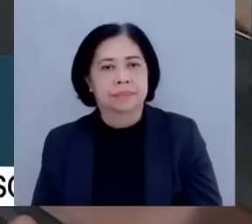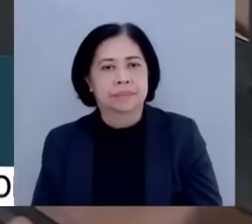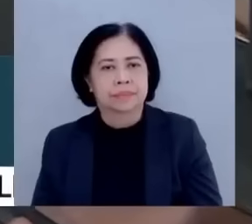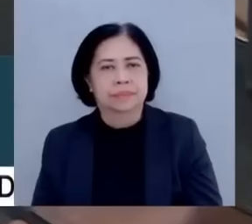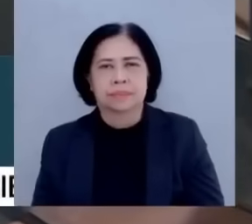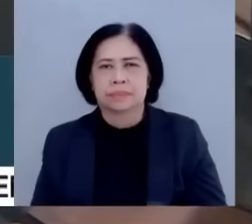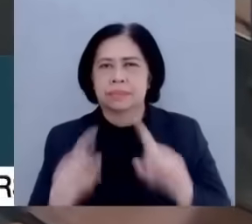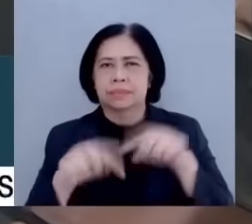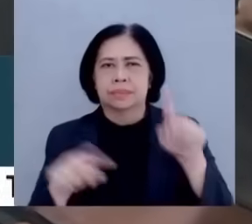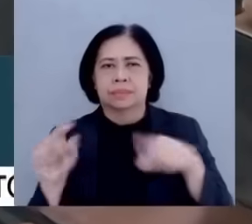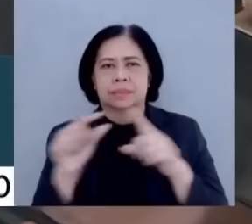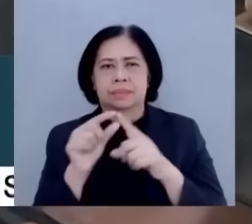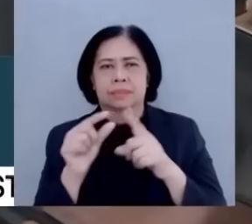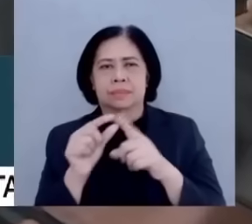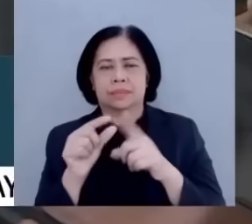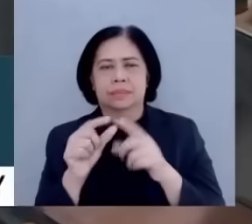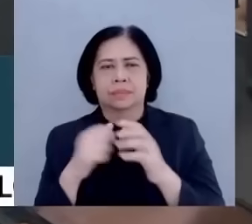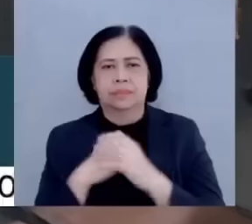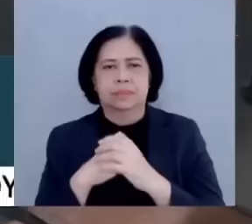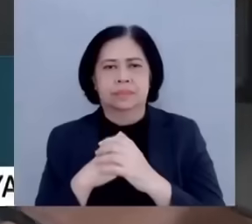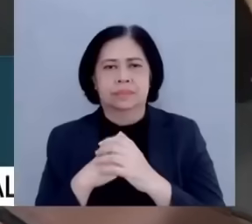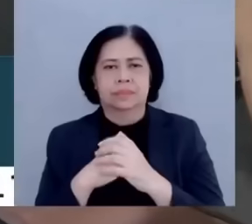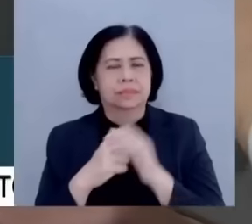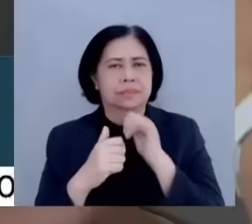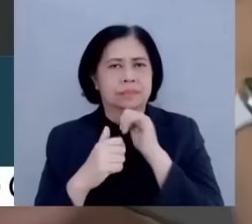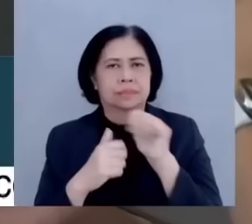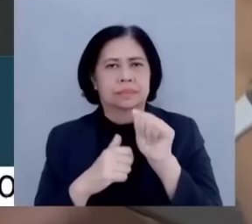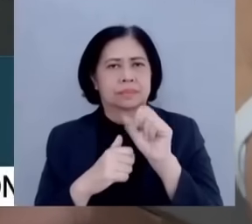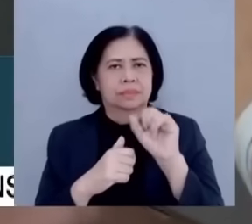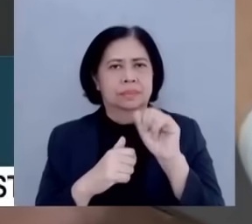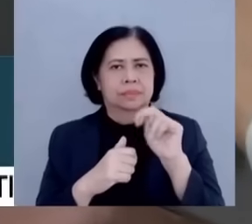words. No assassination plot. But